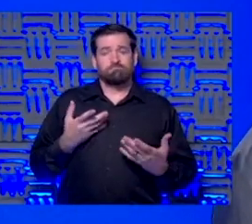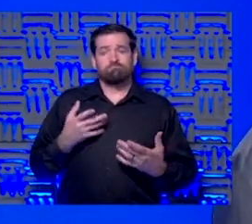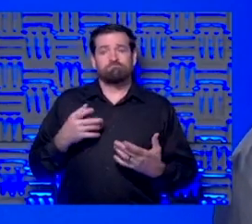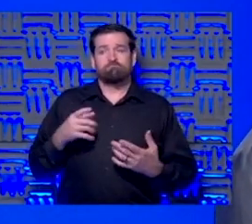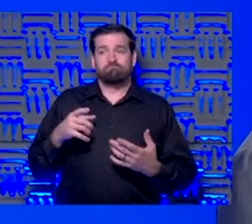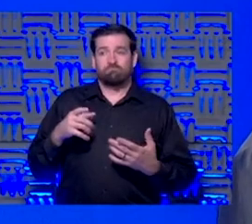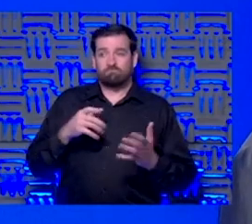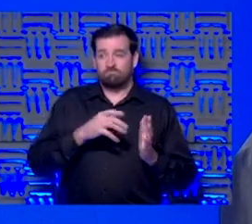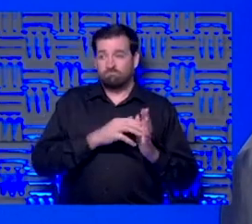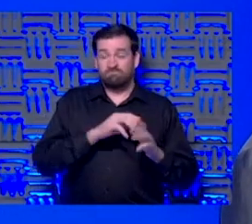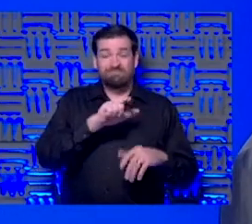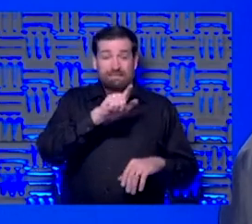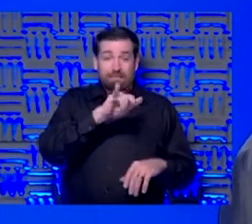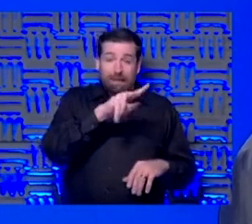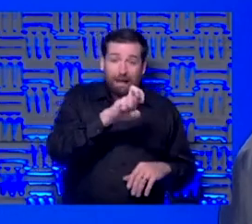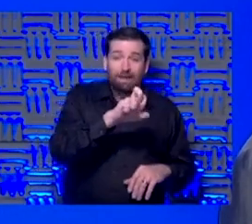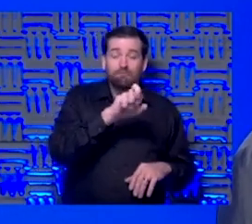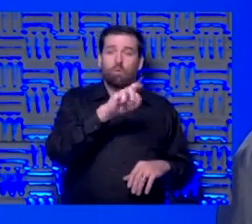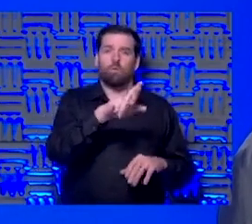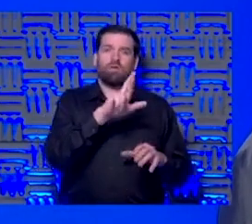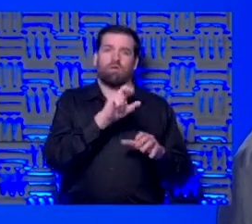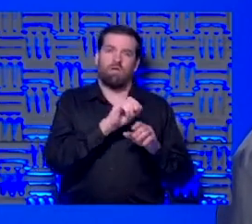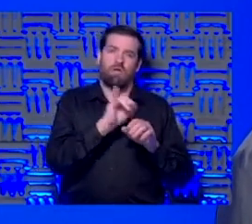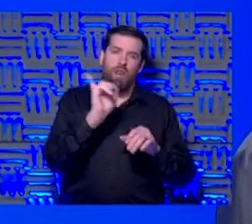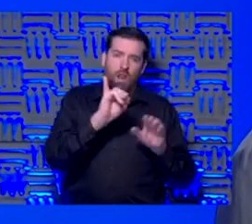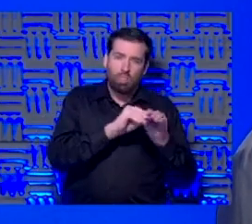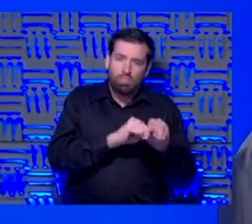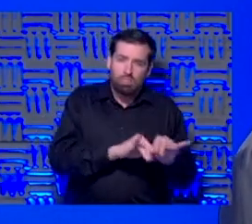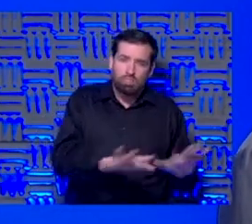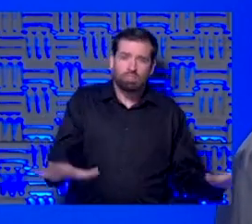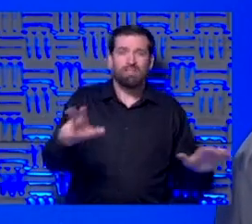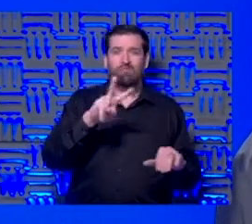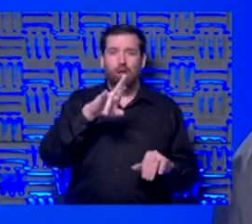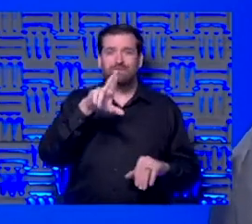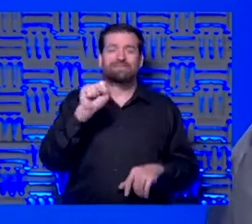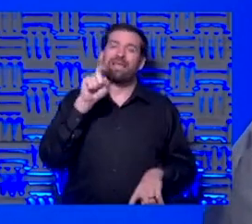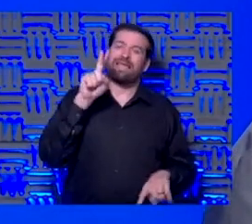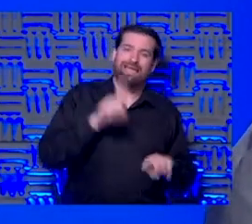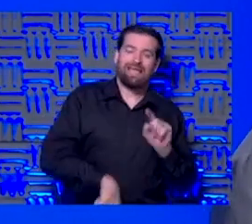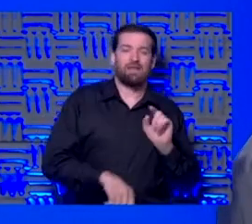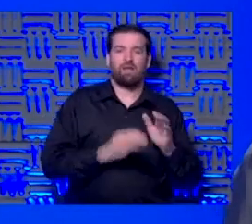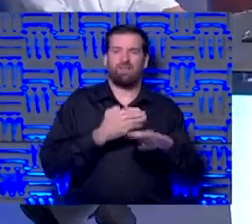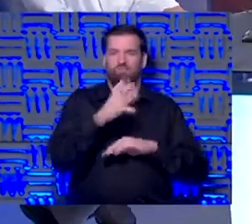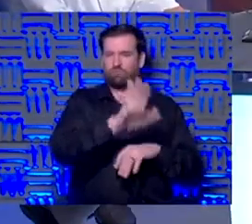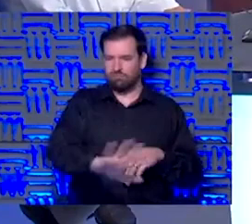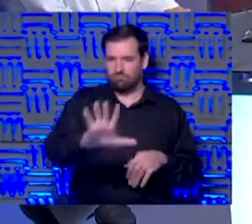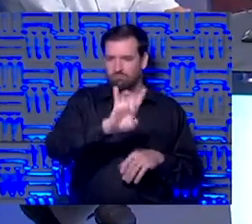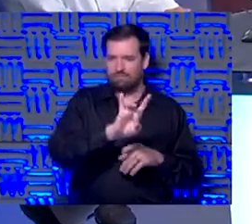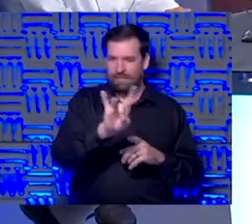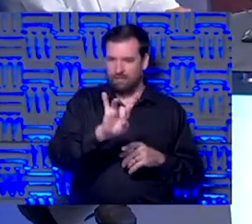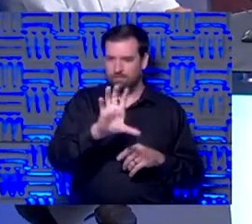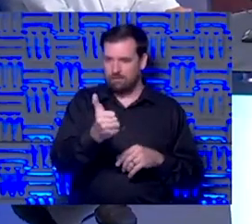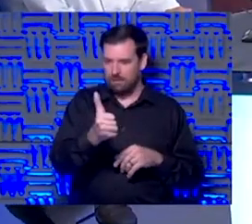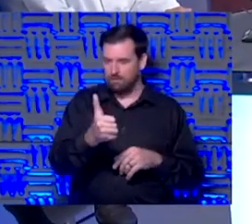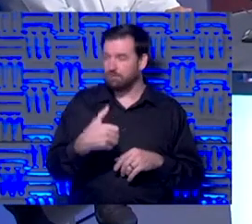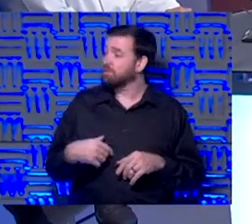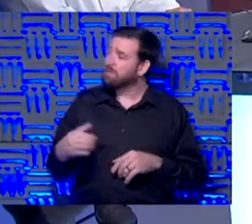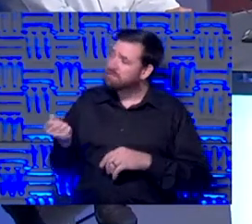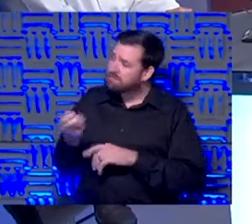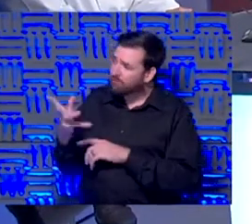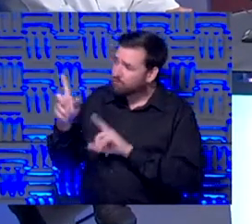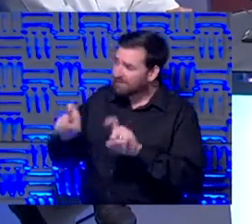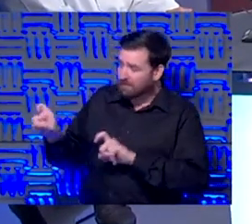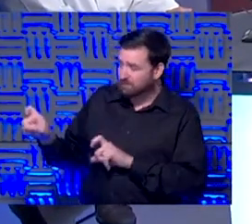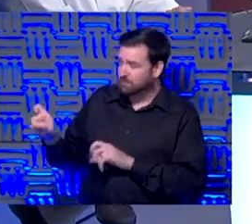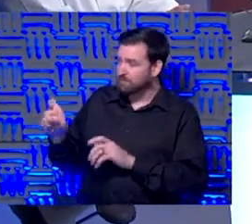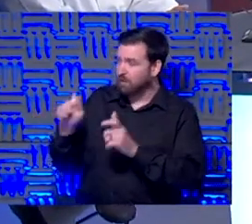the virus, live or infectious virus, after about 8 to 10 days after a human with illness. So. Jill, and the multiple tests, are they